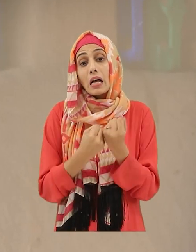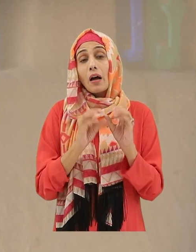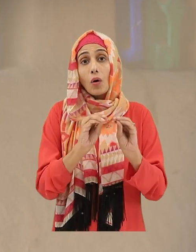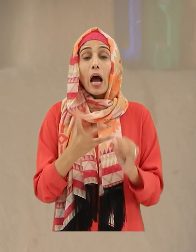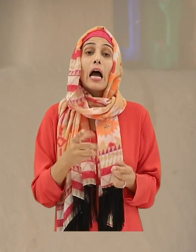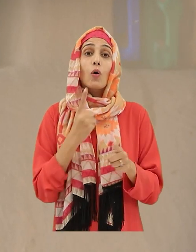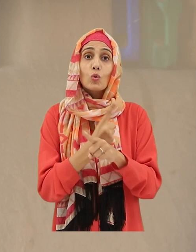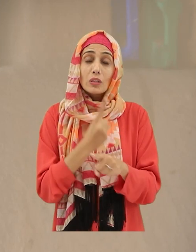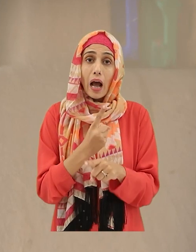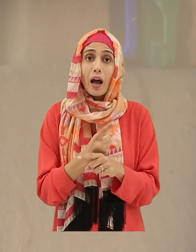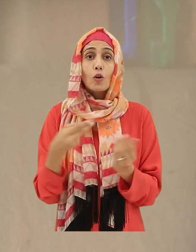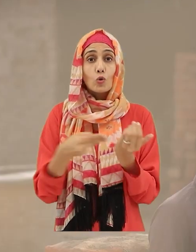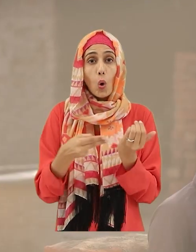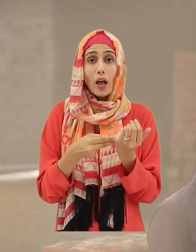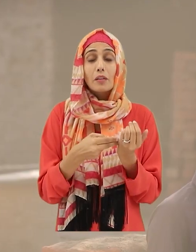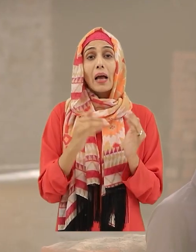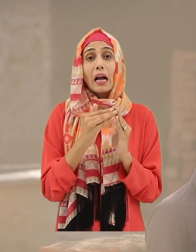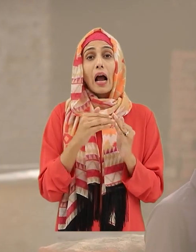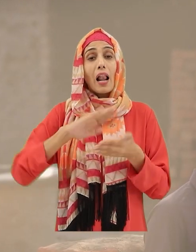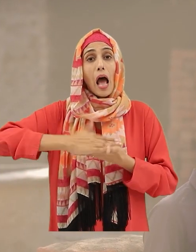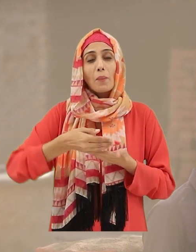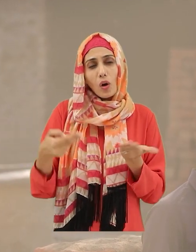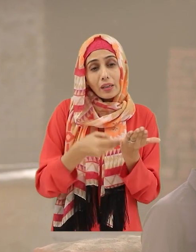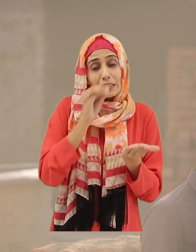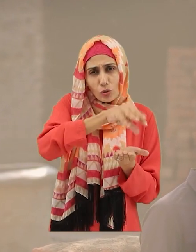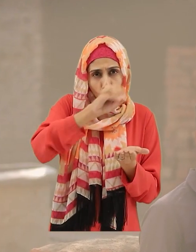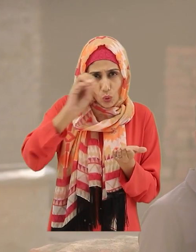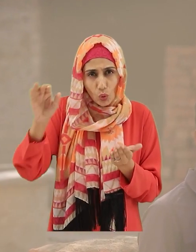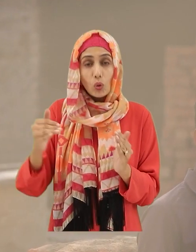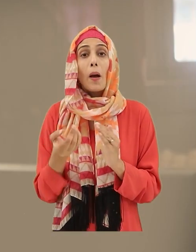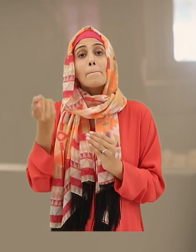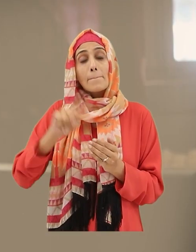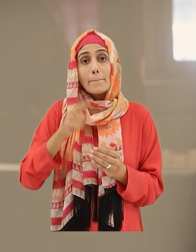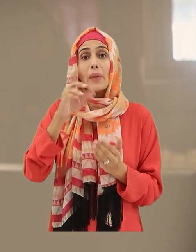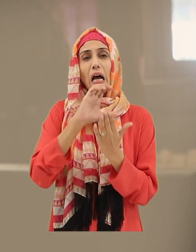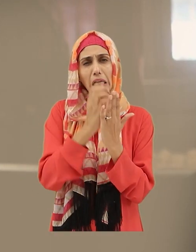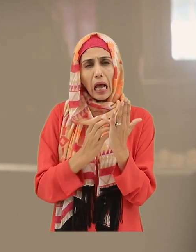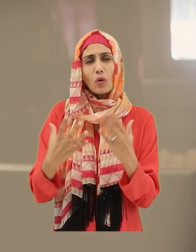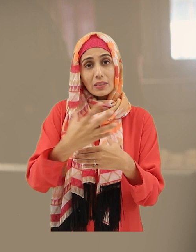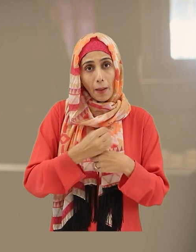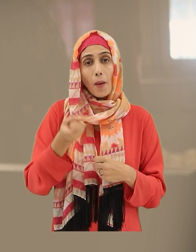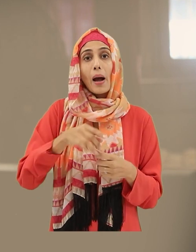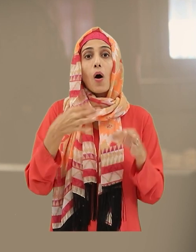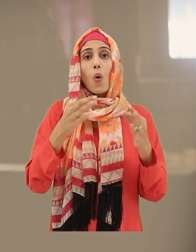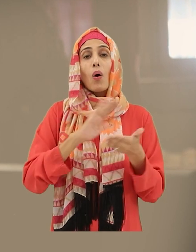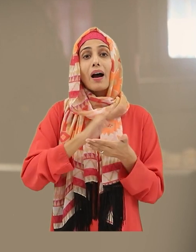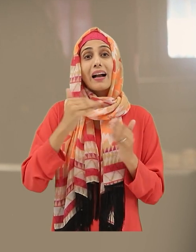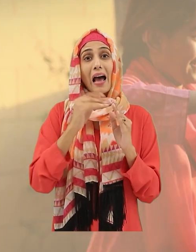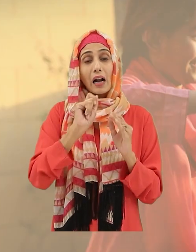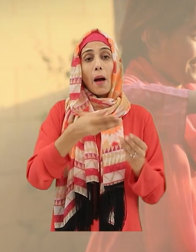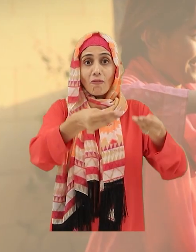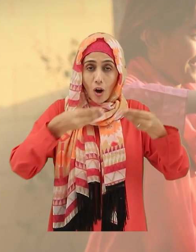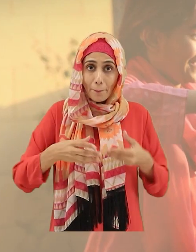internet, our teachers would go around with a USB drive and upload that month's content and collect their worksheets. So for